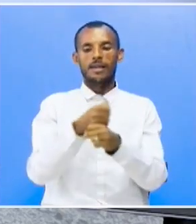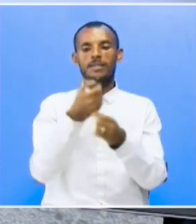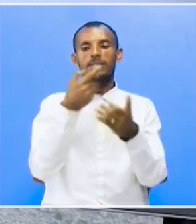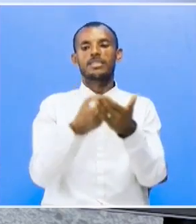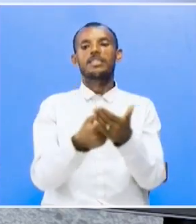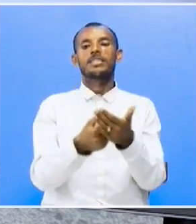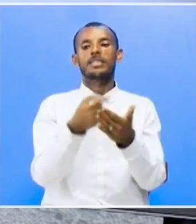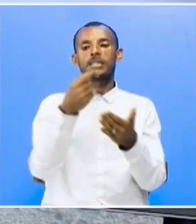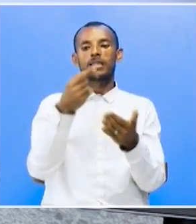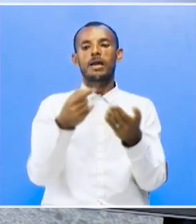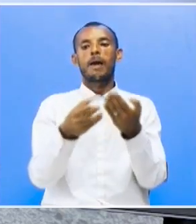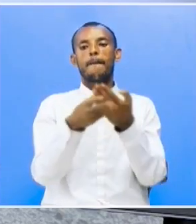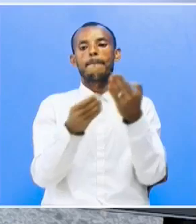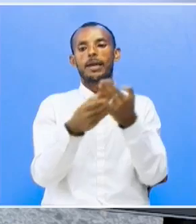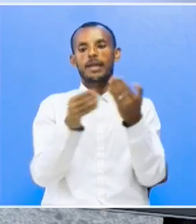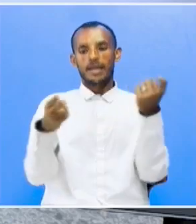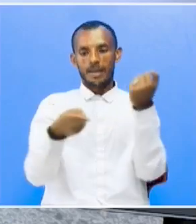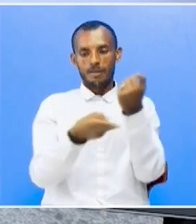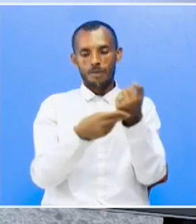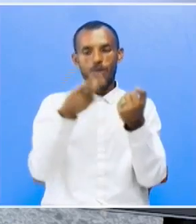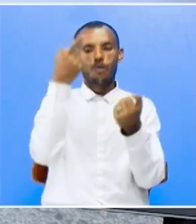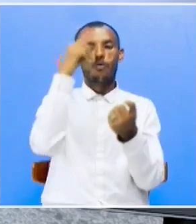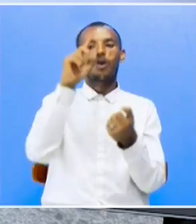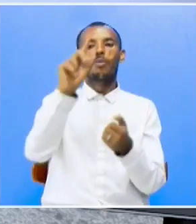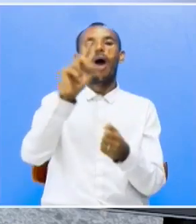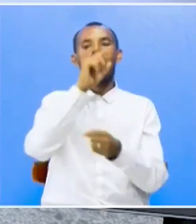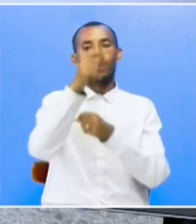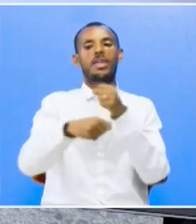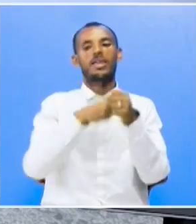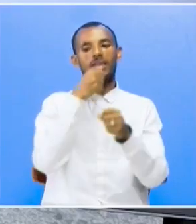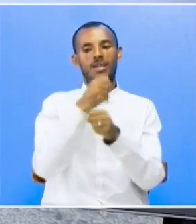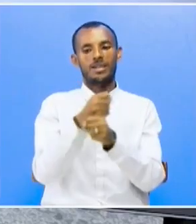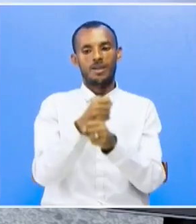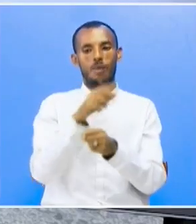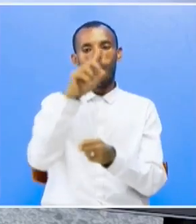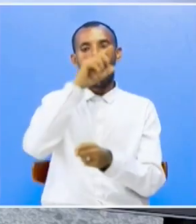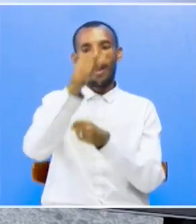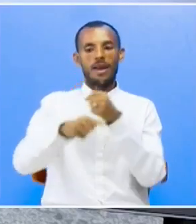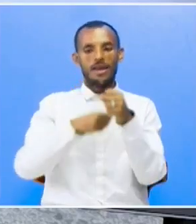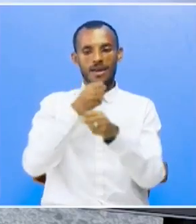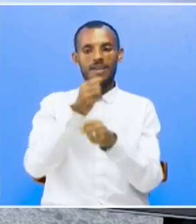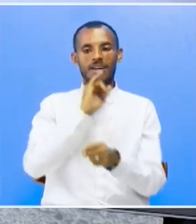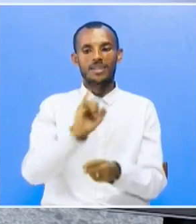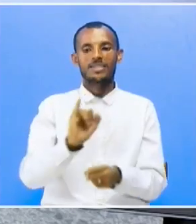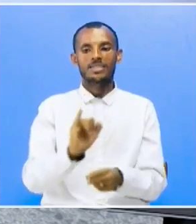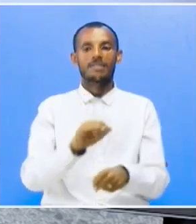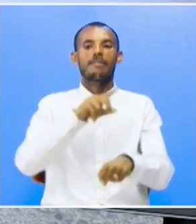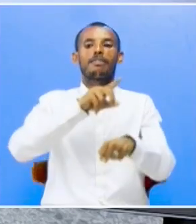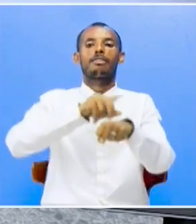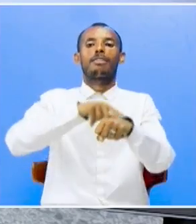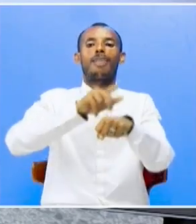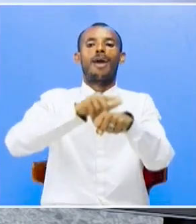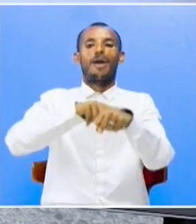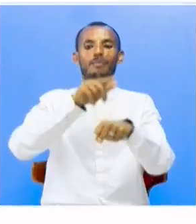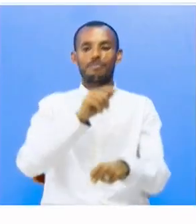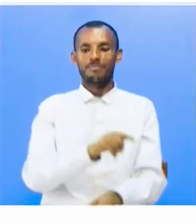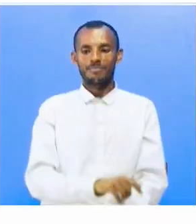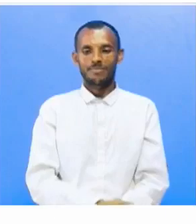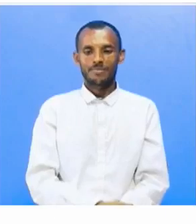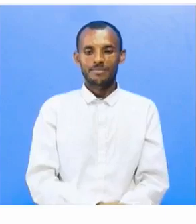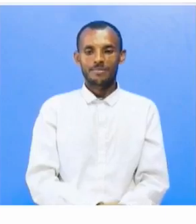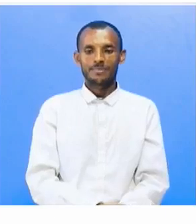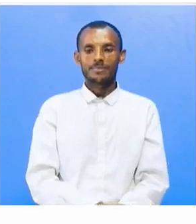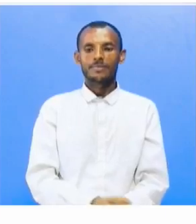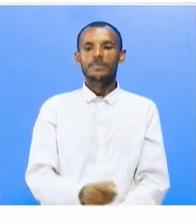for 1 year period. So 1 year is this? It's a time period in which the money